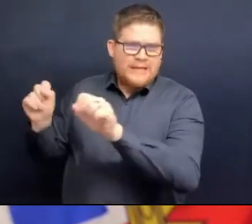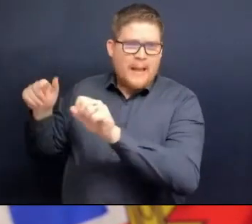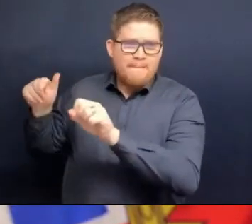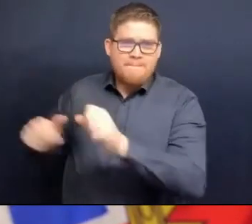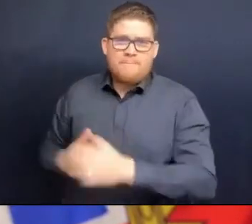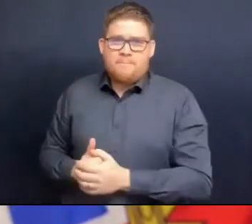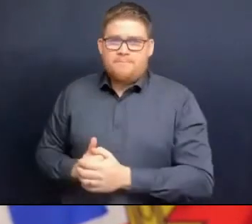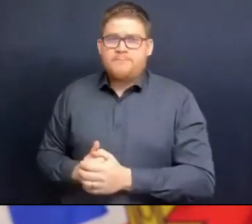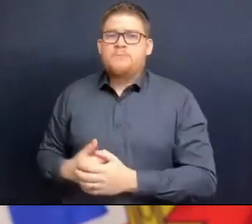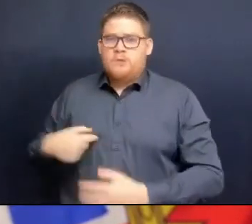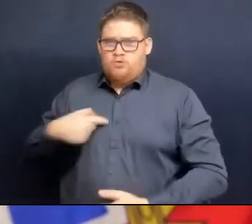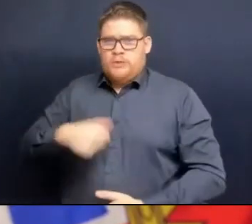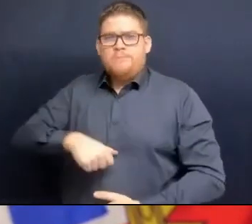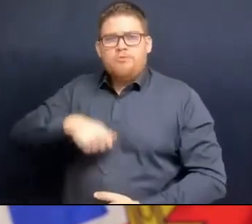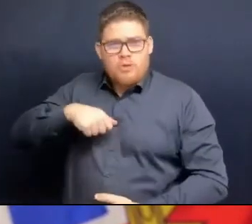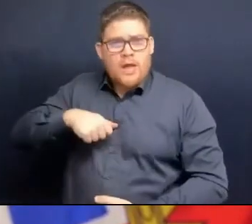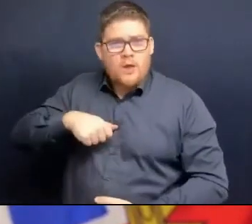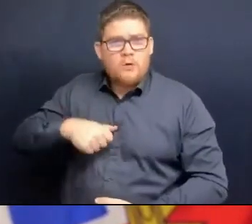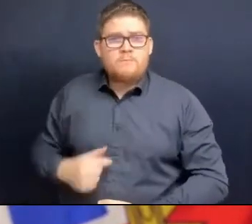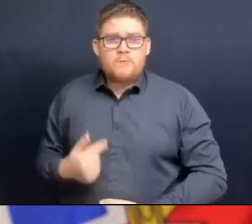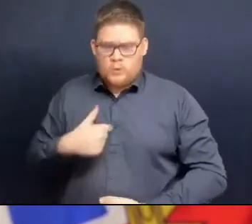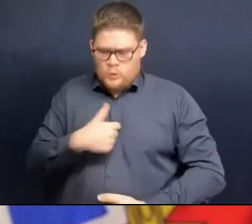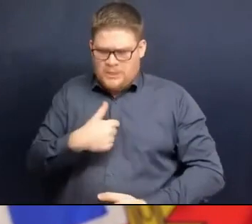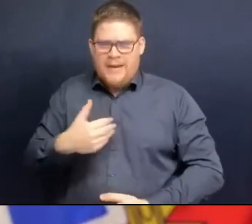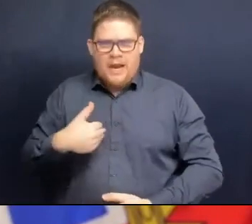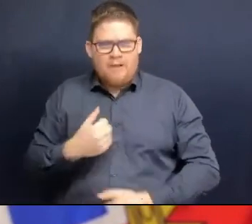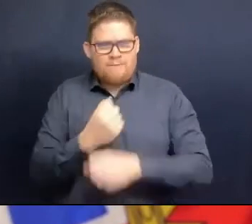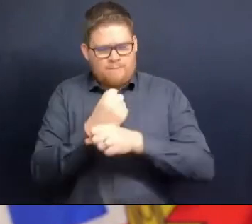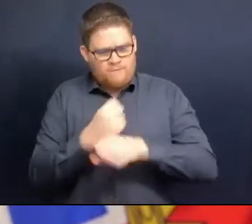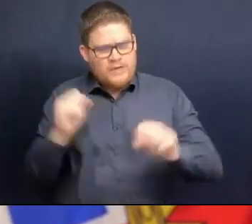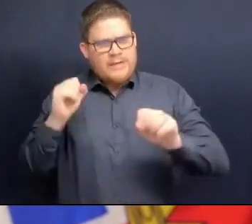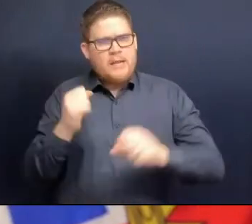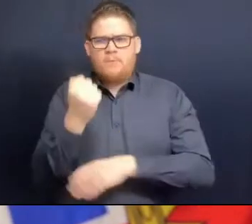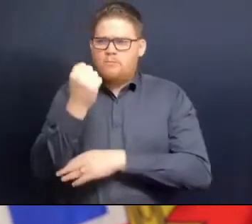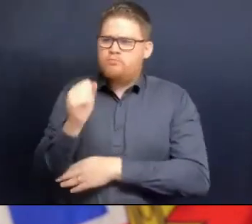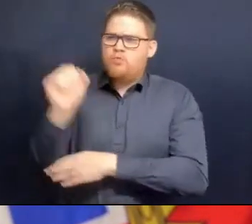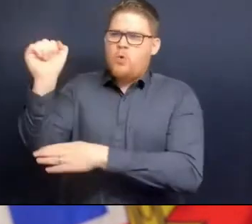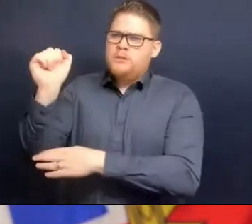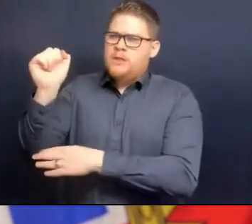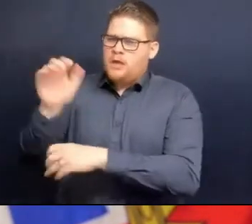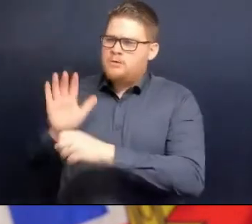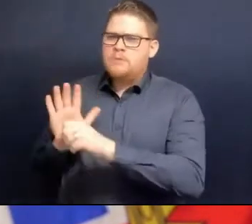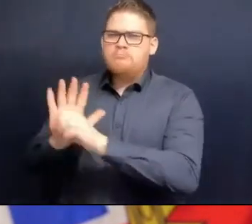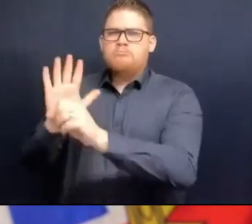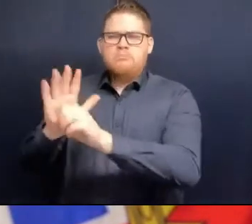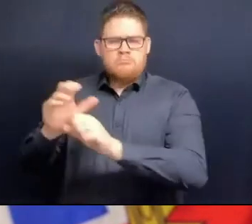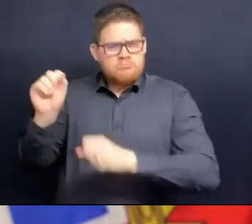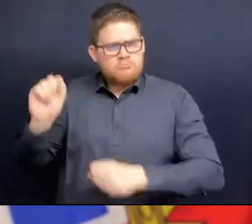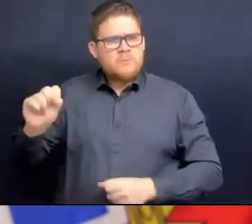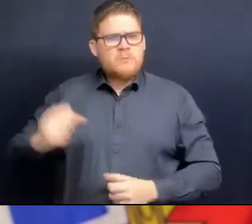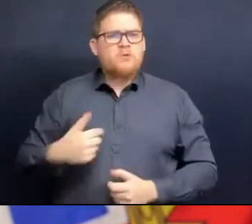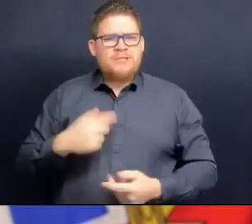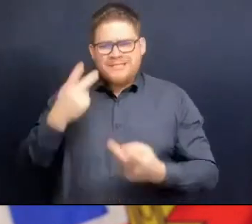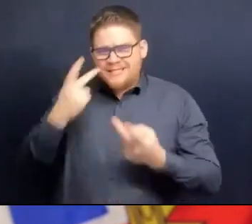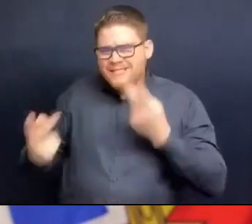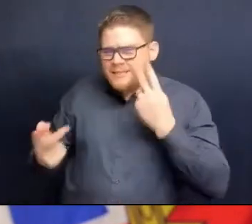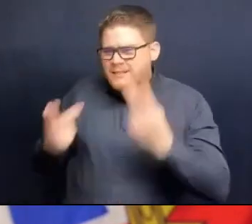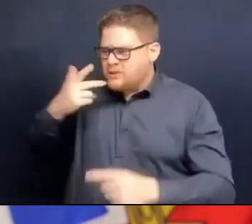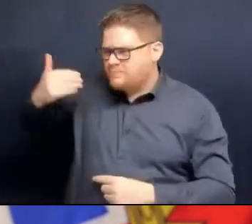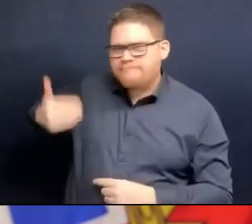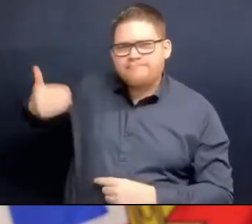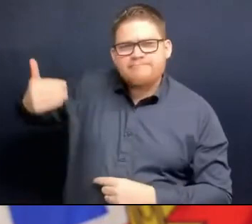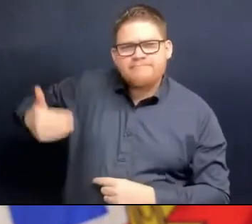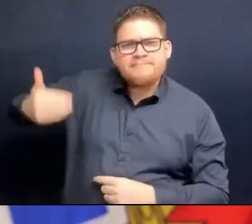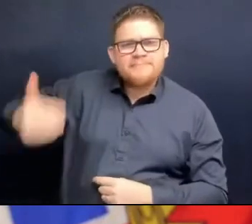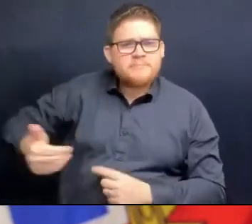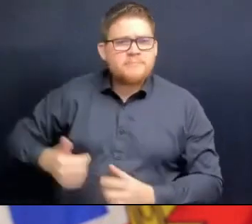very proud of what we have. We have freedom to protest. We've seen that through many different important